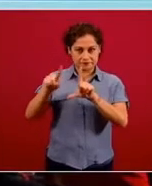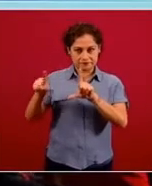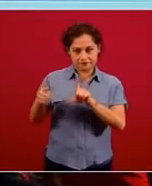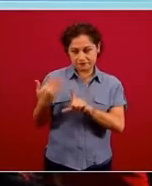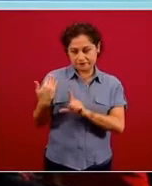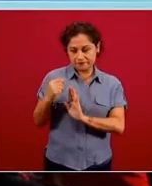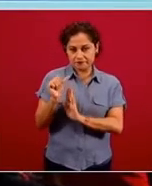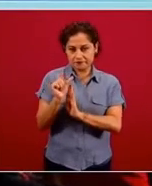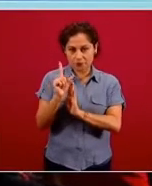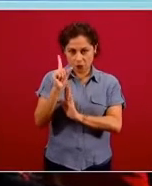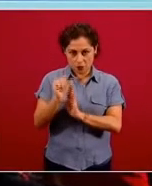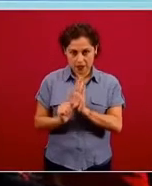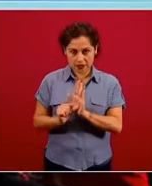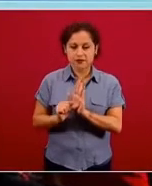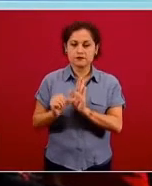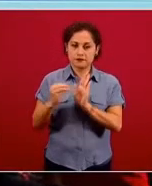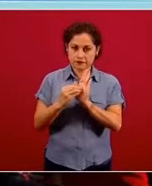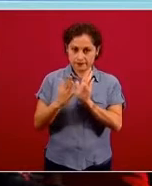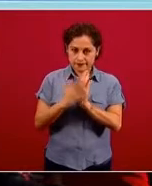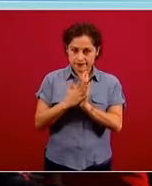rates go down.